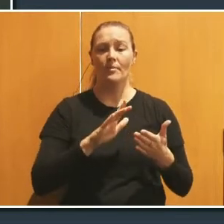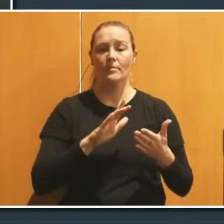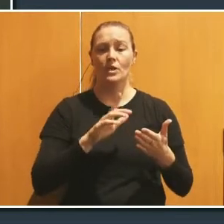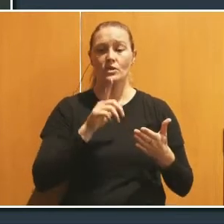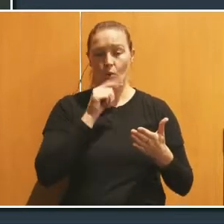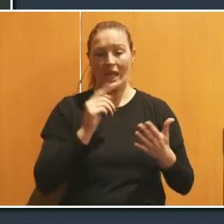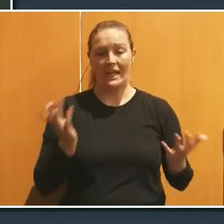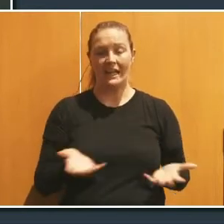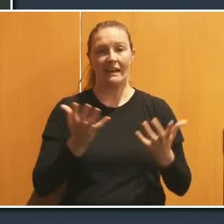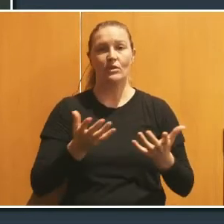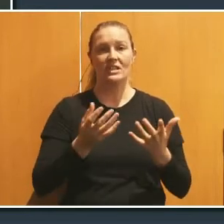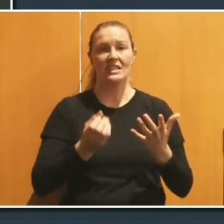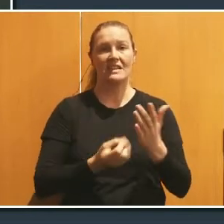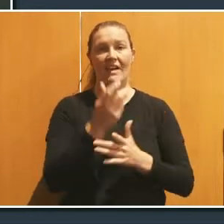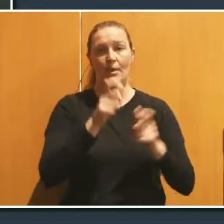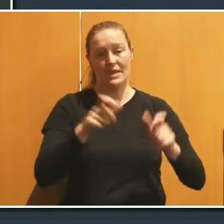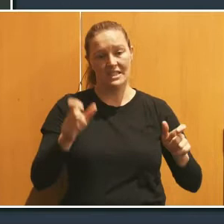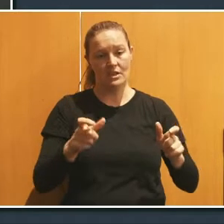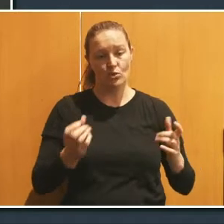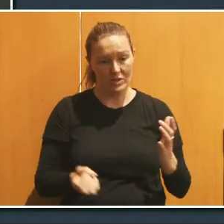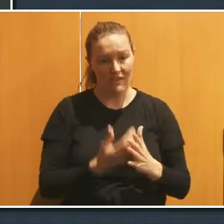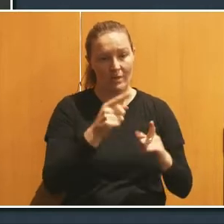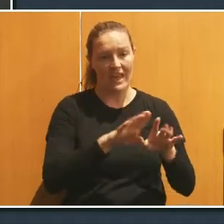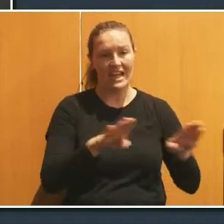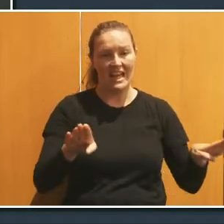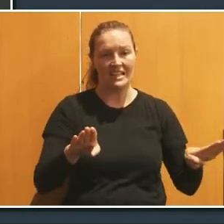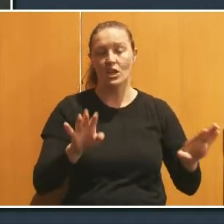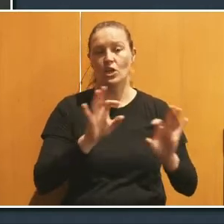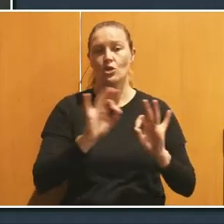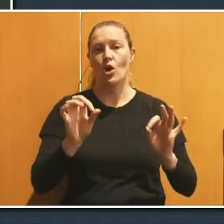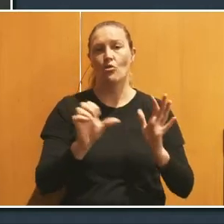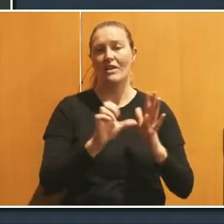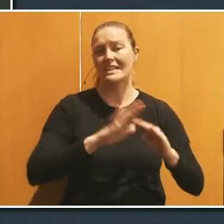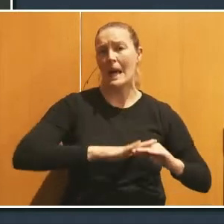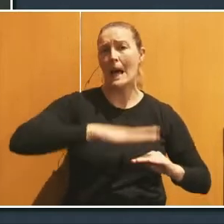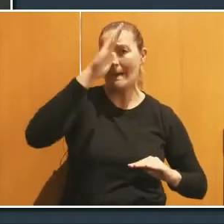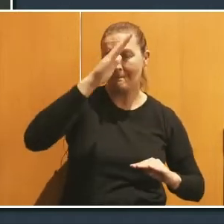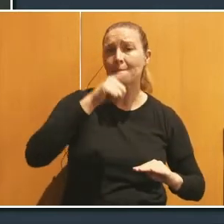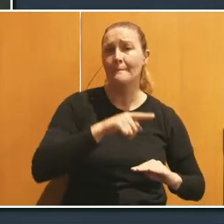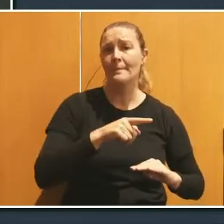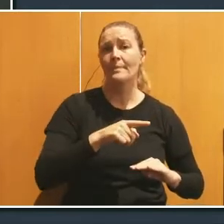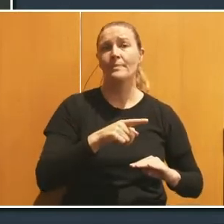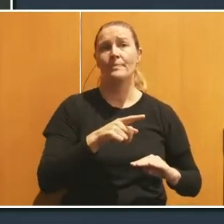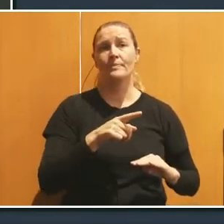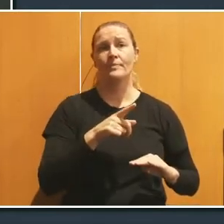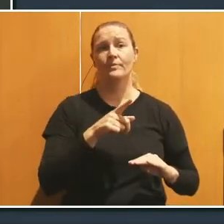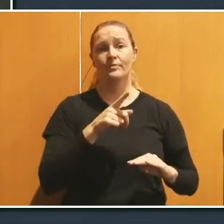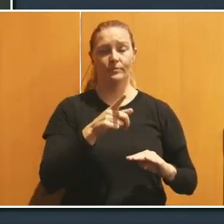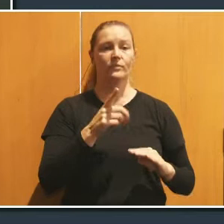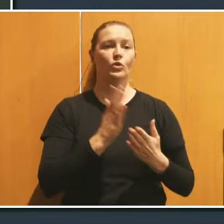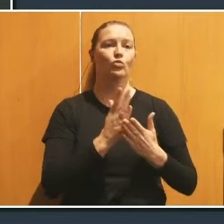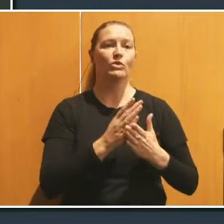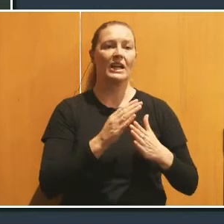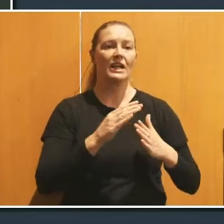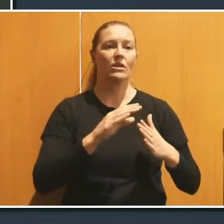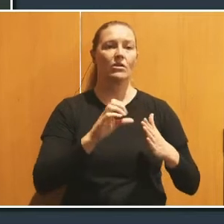land versus come in and say, okay, we're going to jack the rates up. Not so much that the rates are getting jacked up, but because the property values